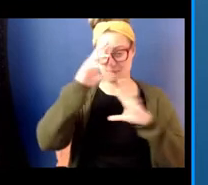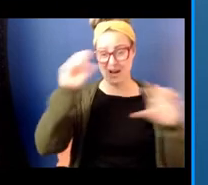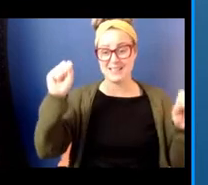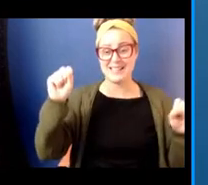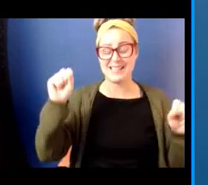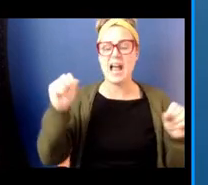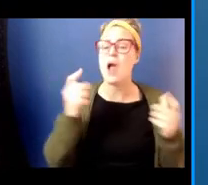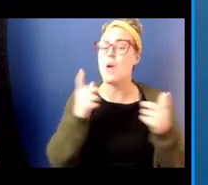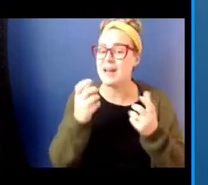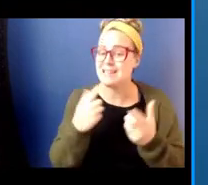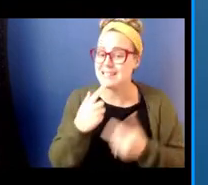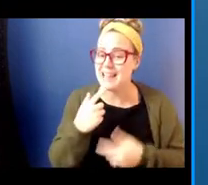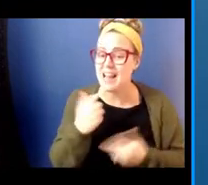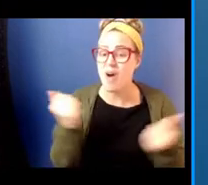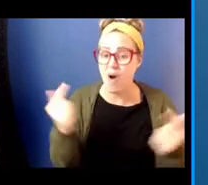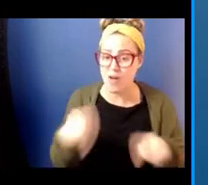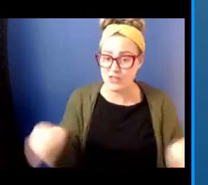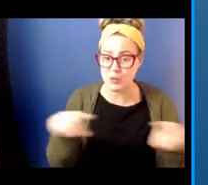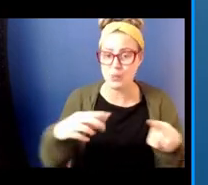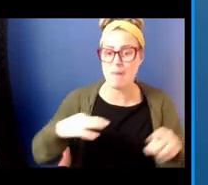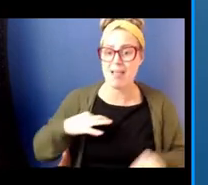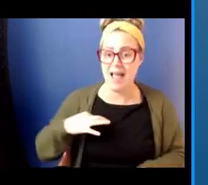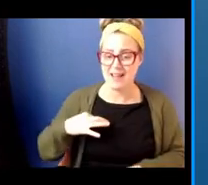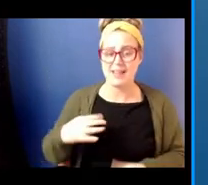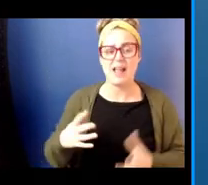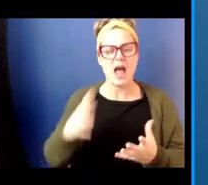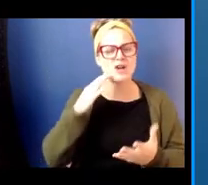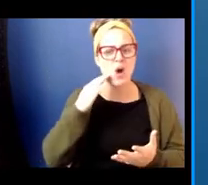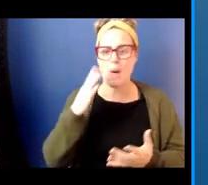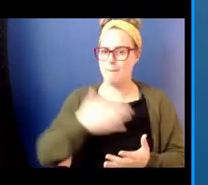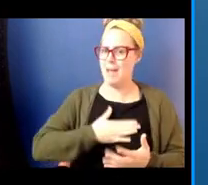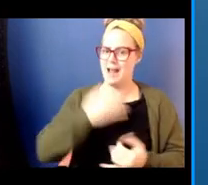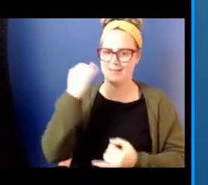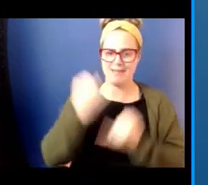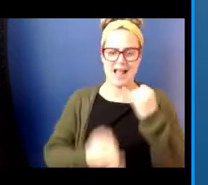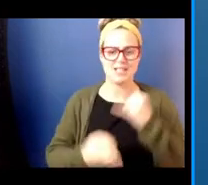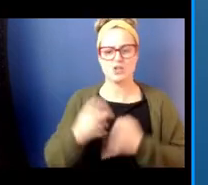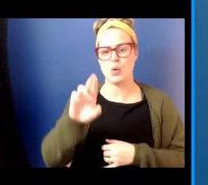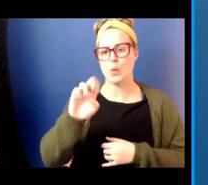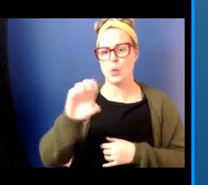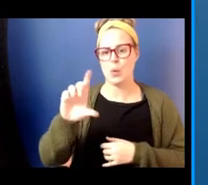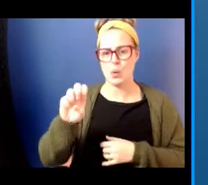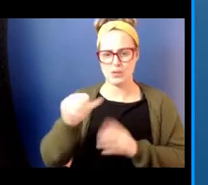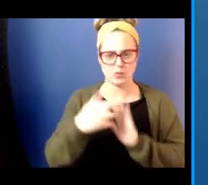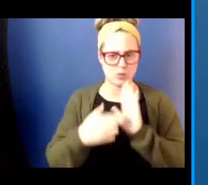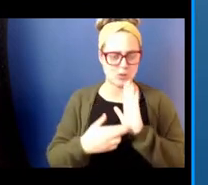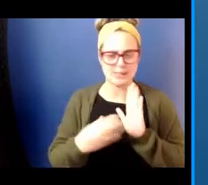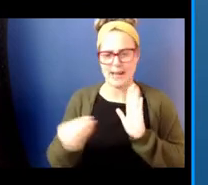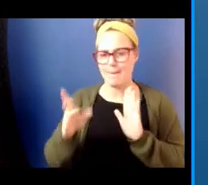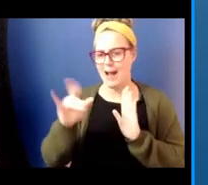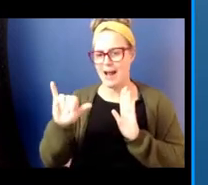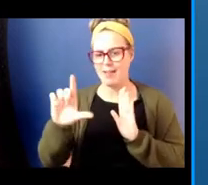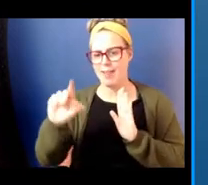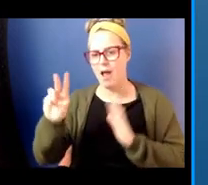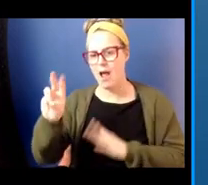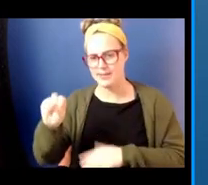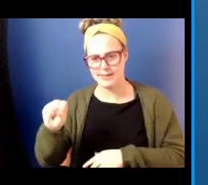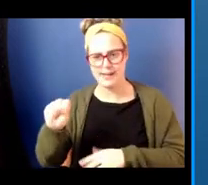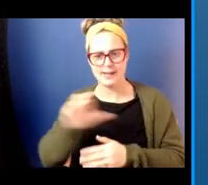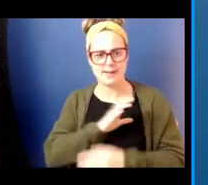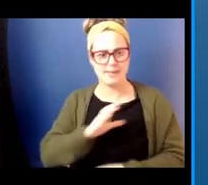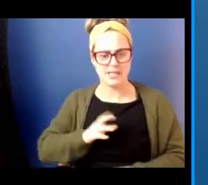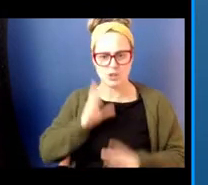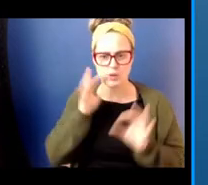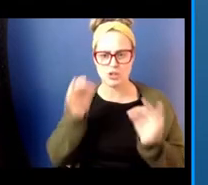I know this is going to be my last rules and bylaws committee the determine a calendar hell I did what two thousand